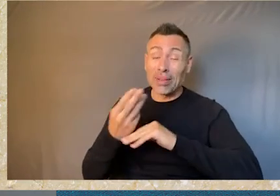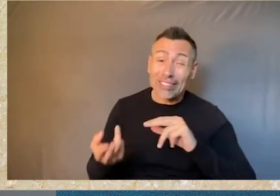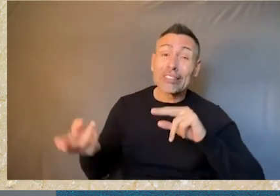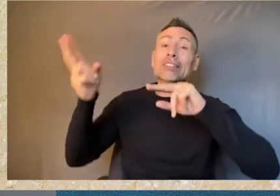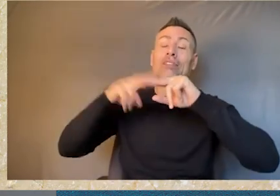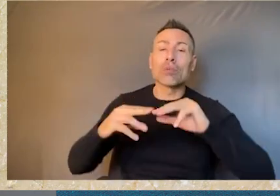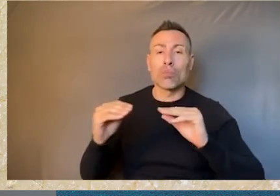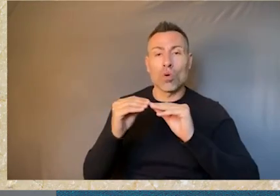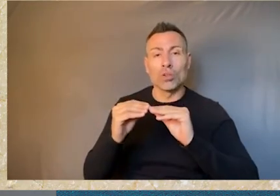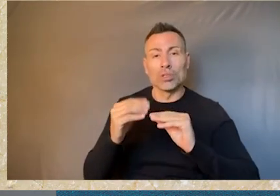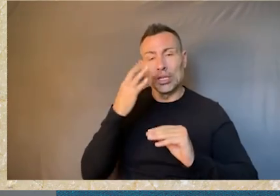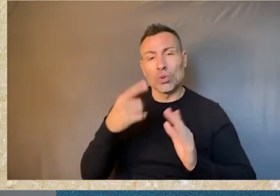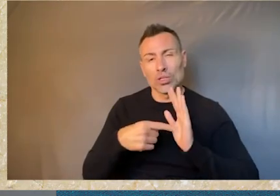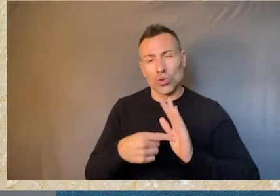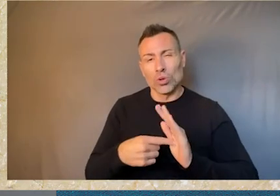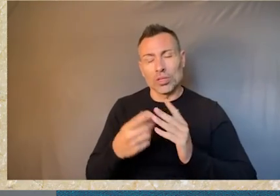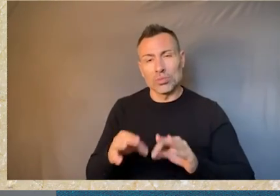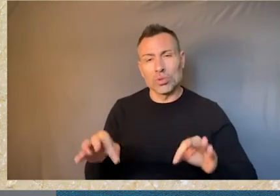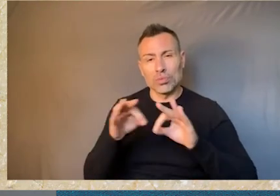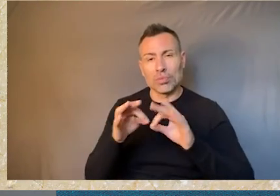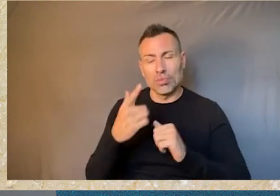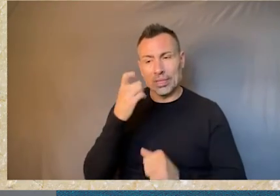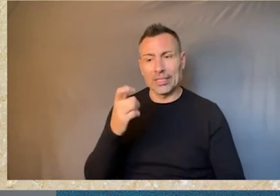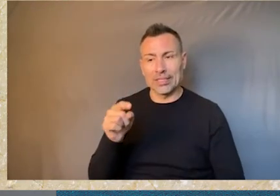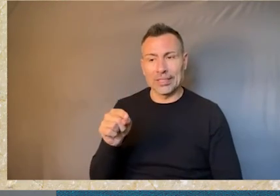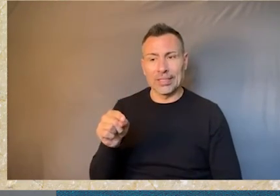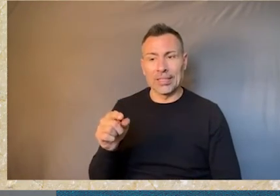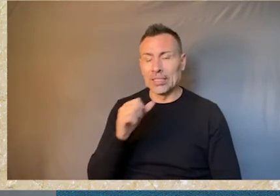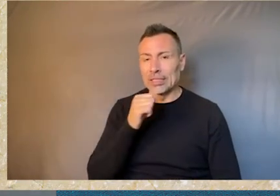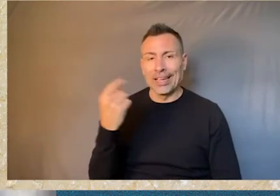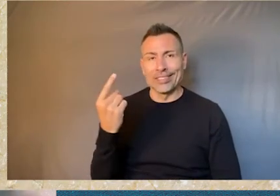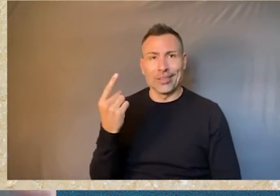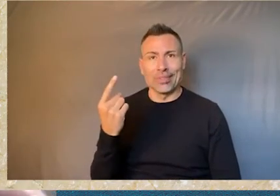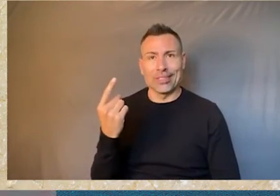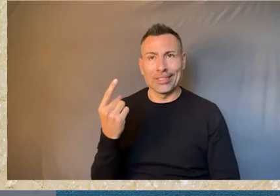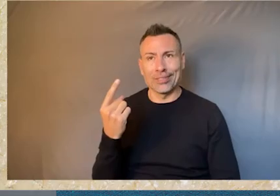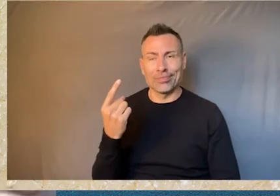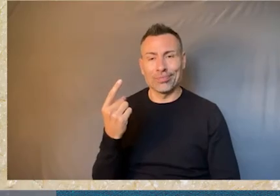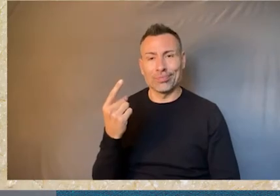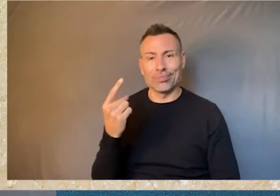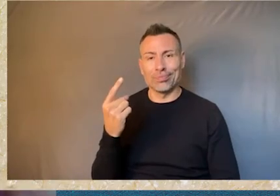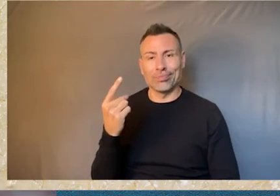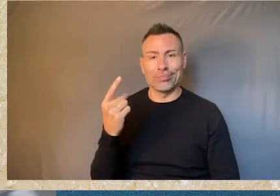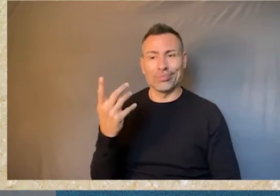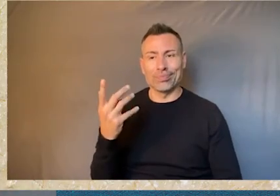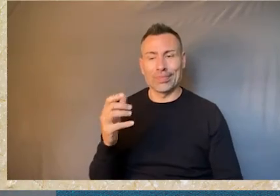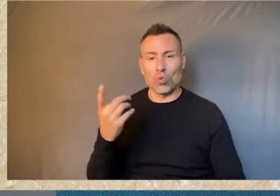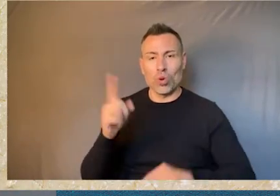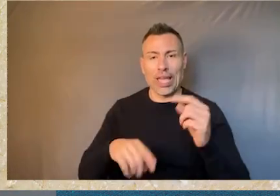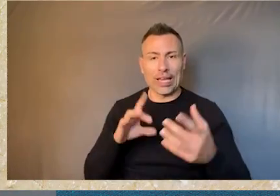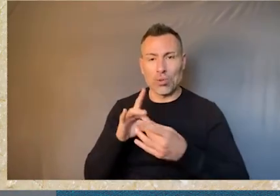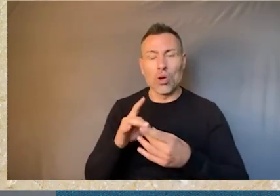I show it and why I think it's important is because this is not just something of these people. We're talking